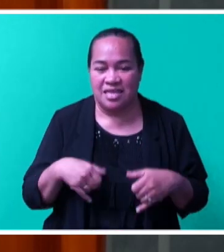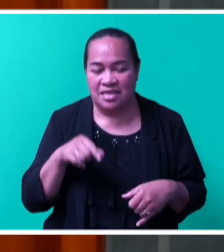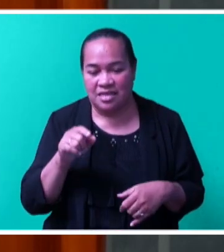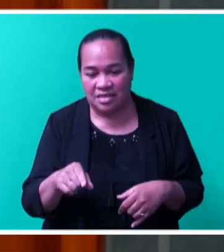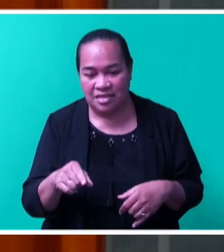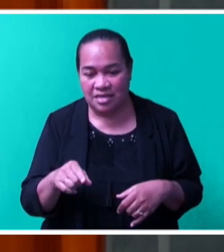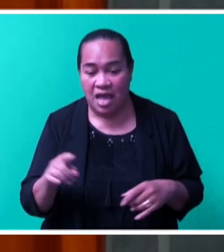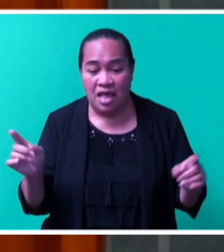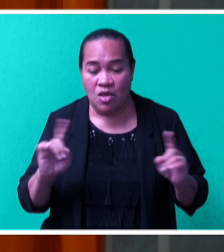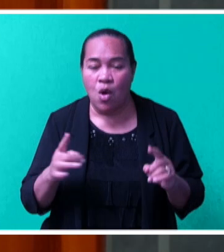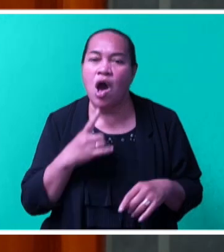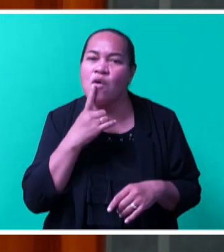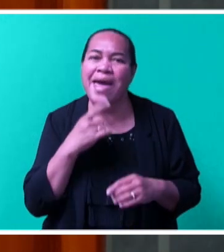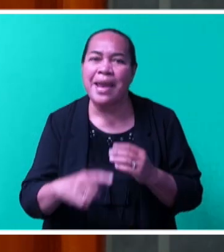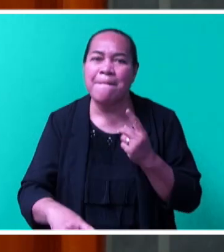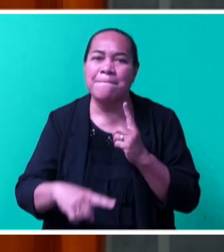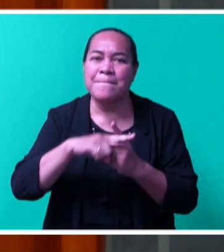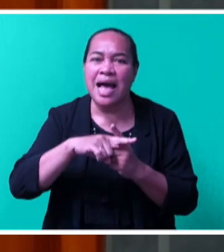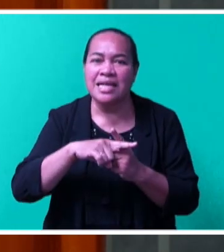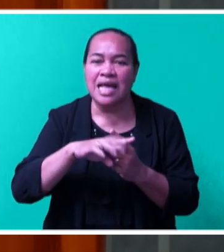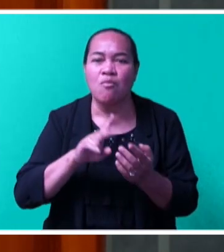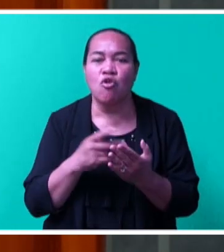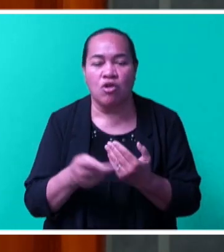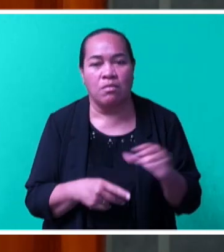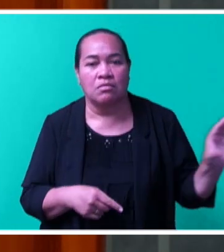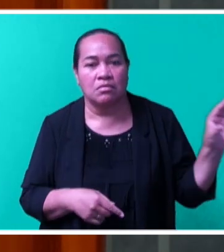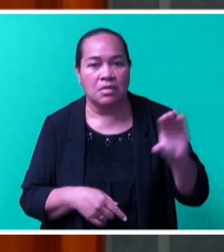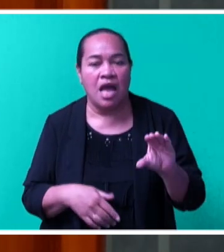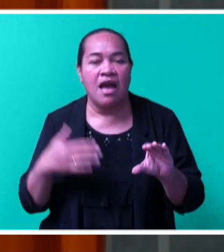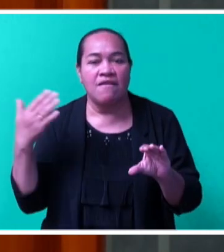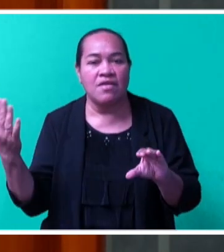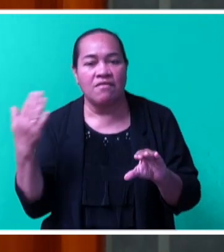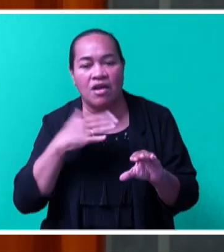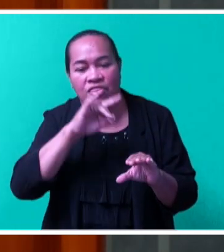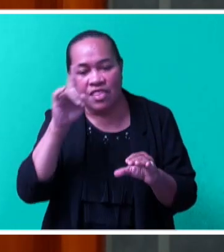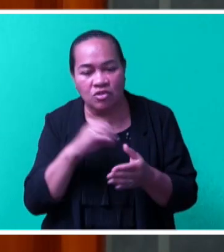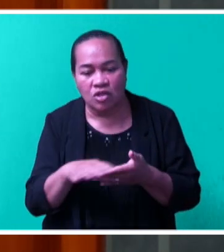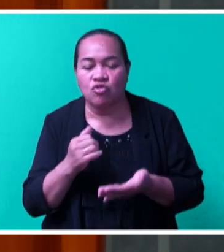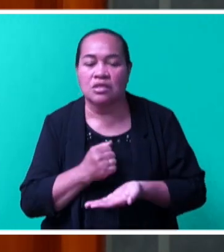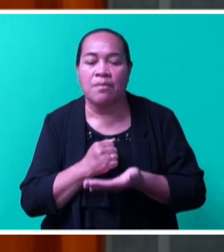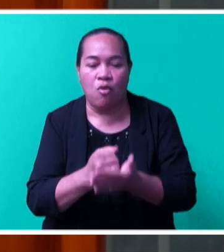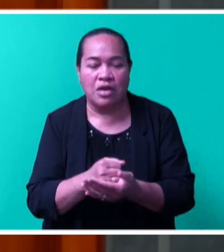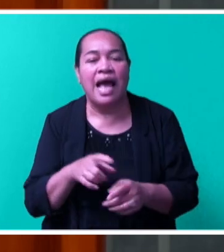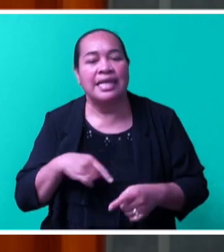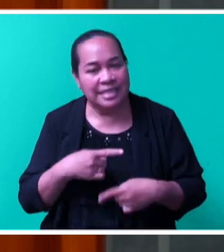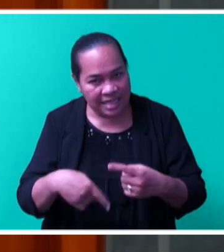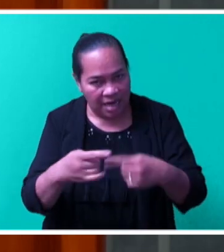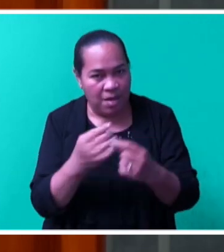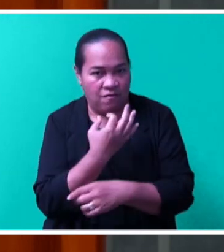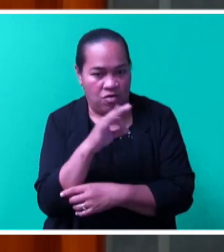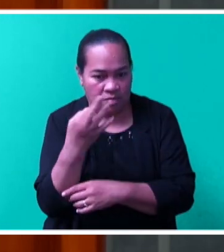implementing the RED Plus program with an allocation of 500,000 to support sustainable forest management, to